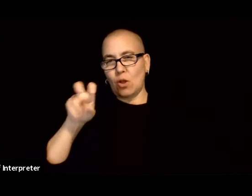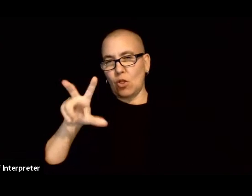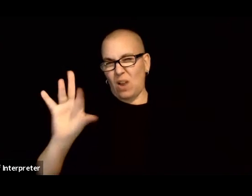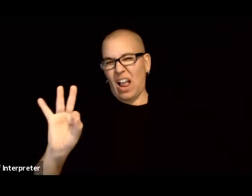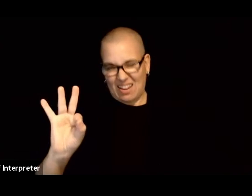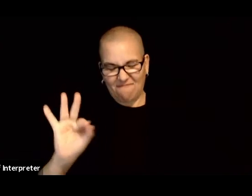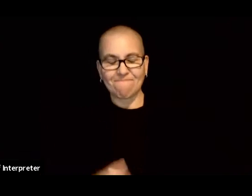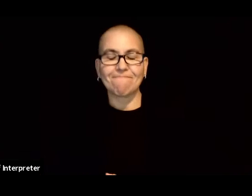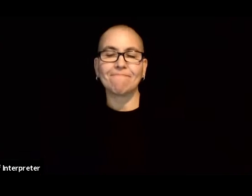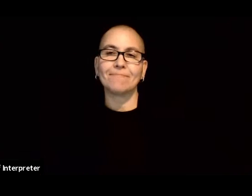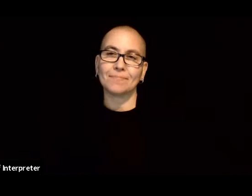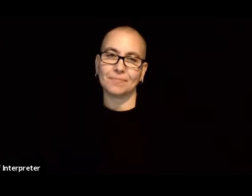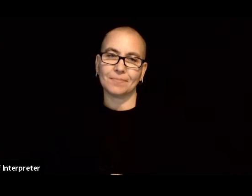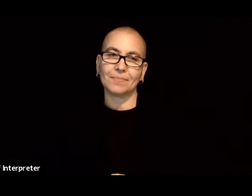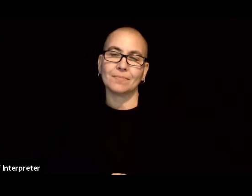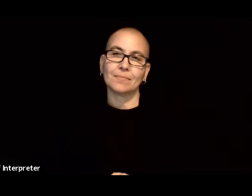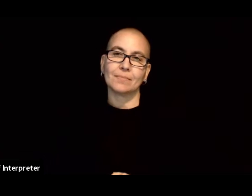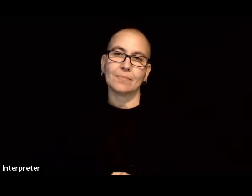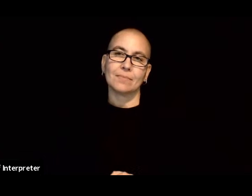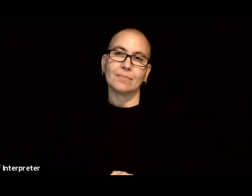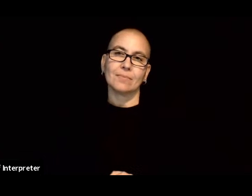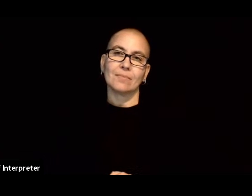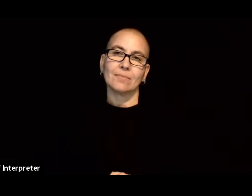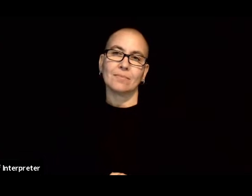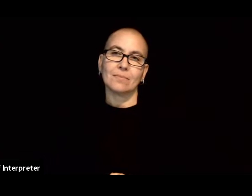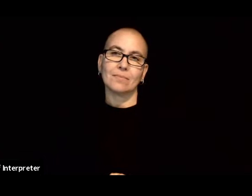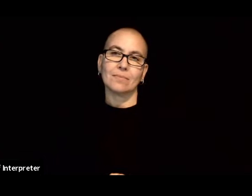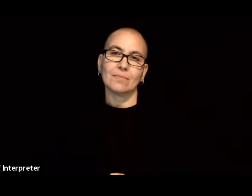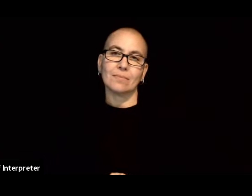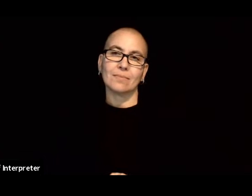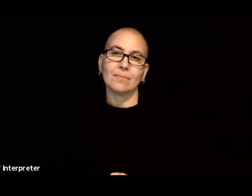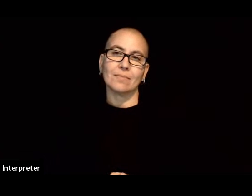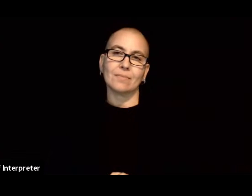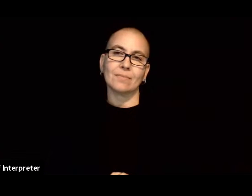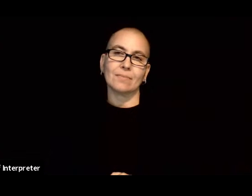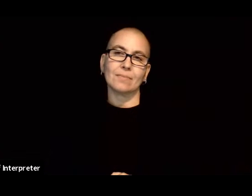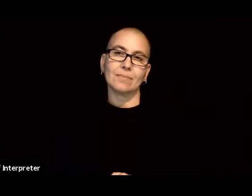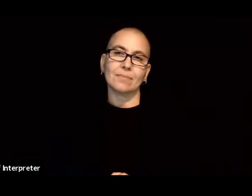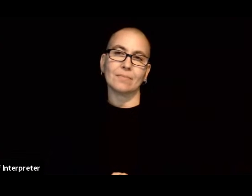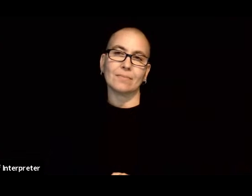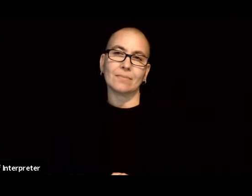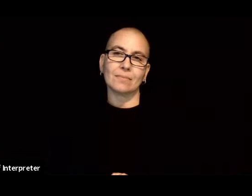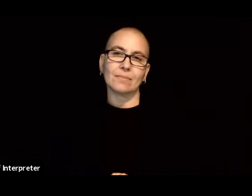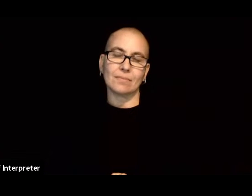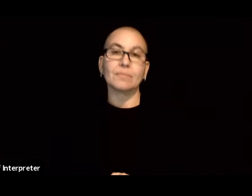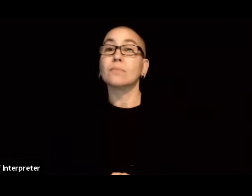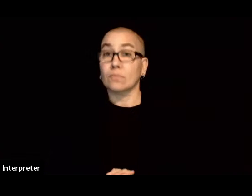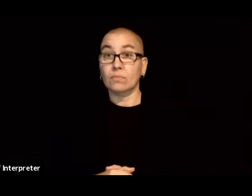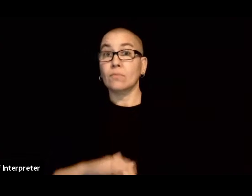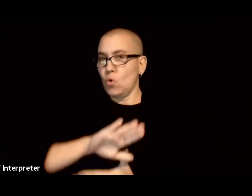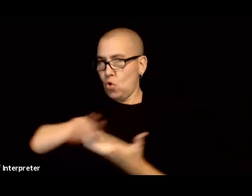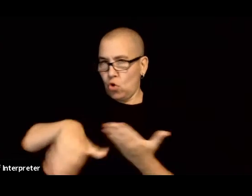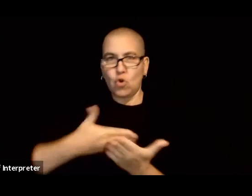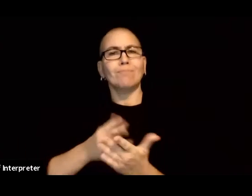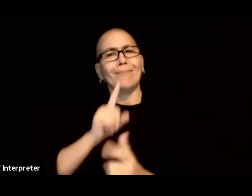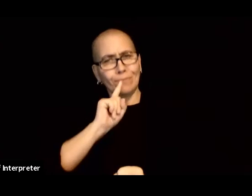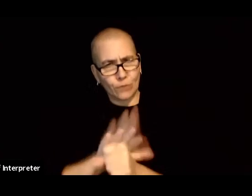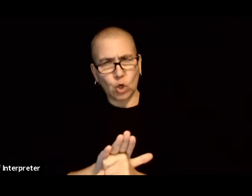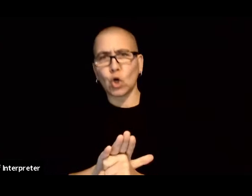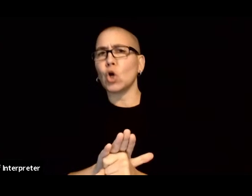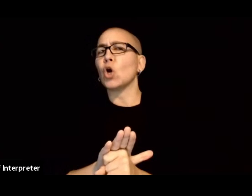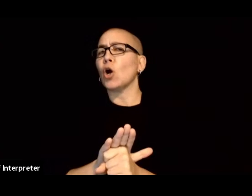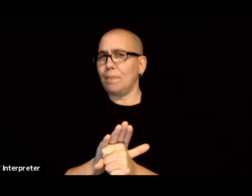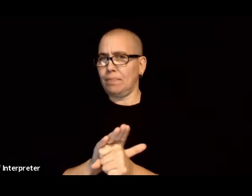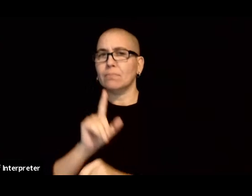cases, and none were among probable or antigen positive cases. 4 of these deaths occurred in residents of long-term